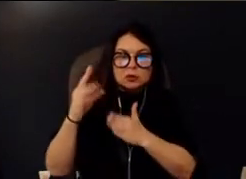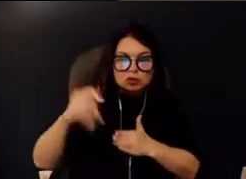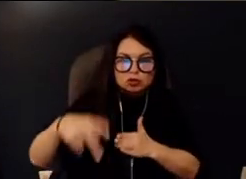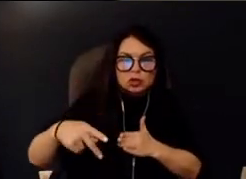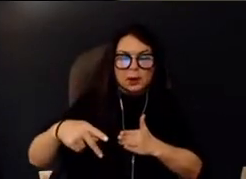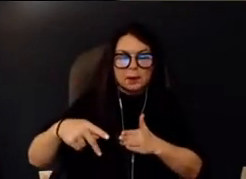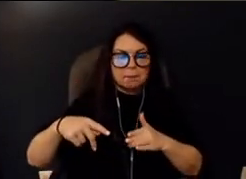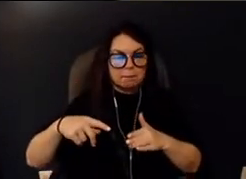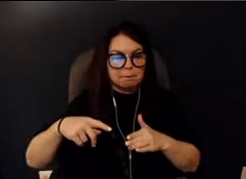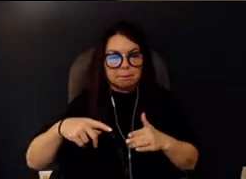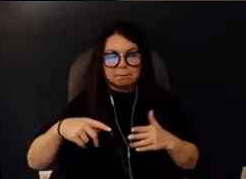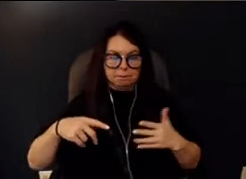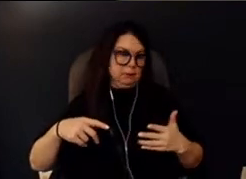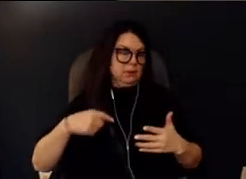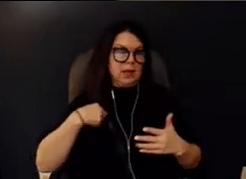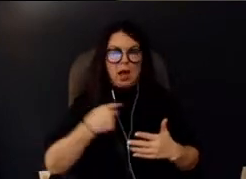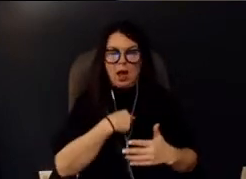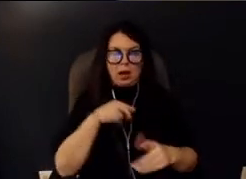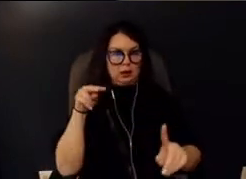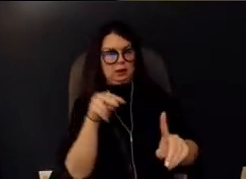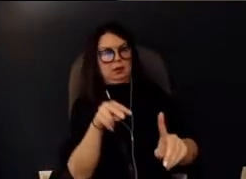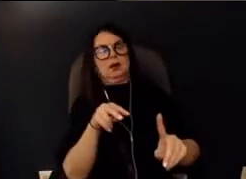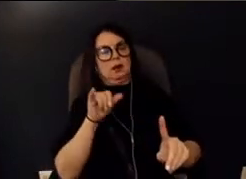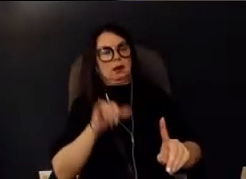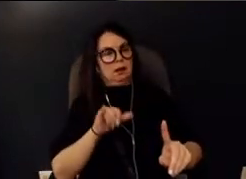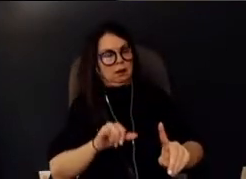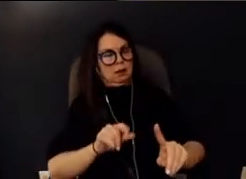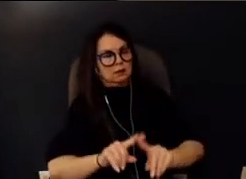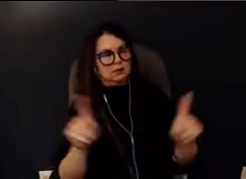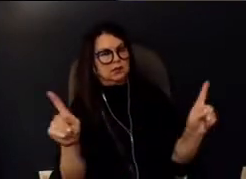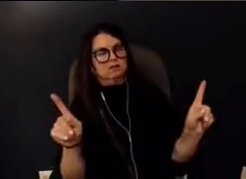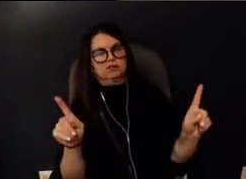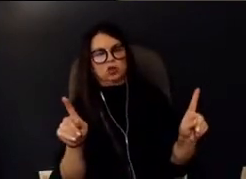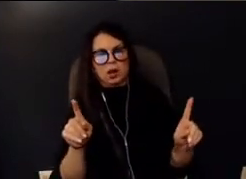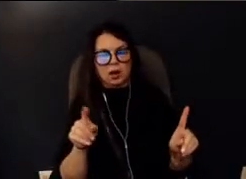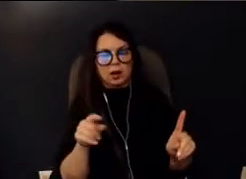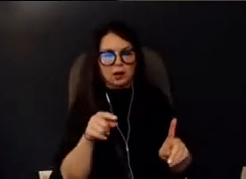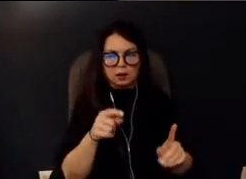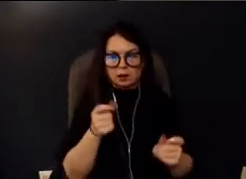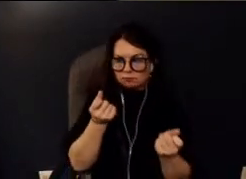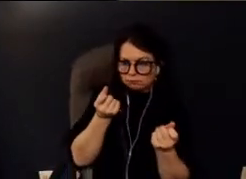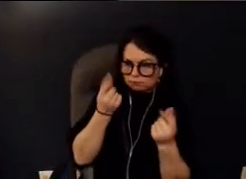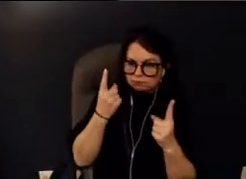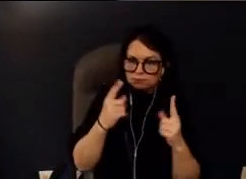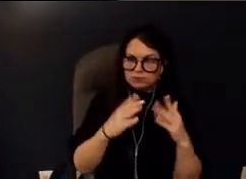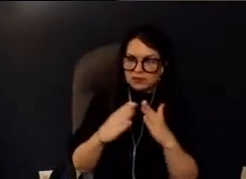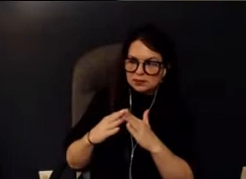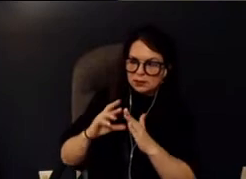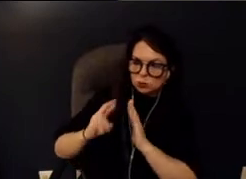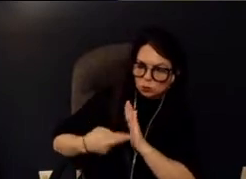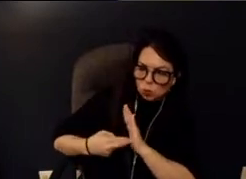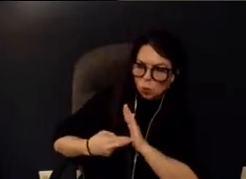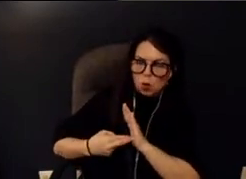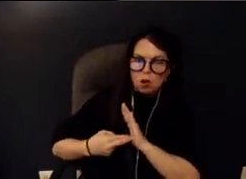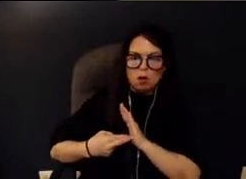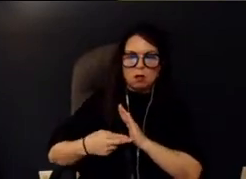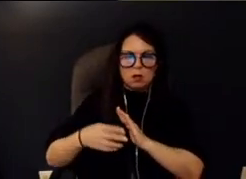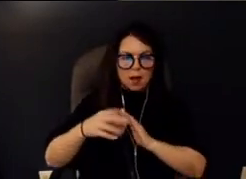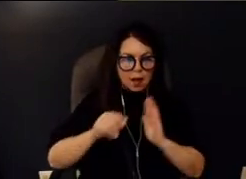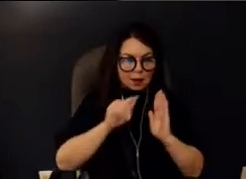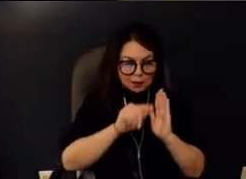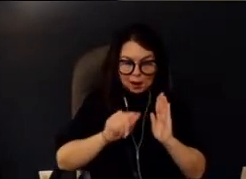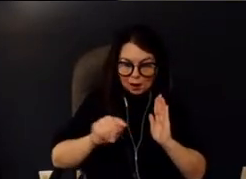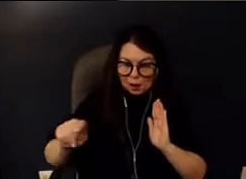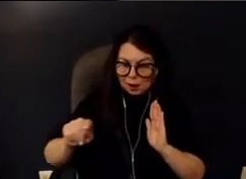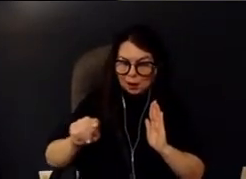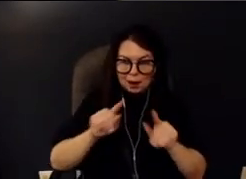new way, understand the city's role, and the role of every single person at the city in creating a city that